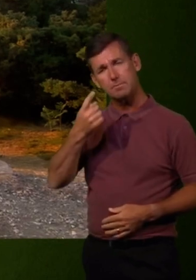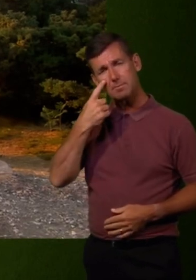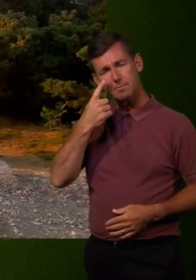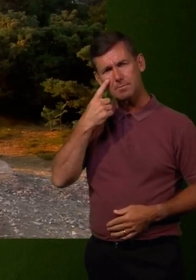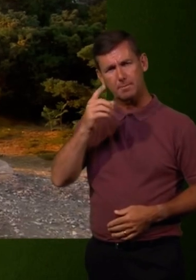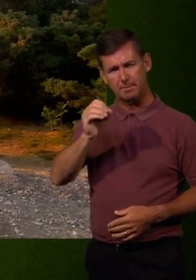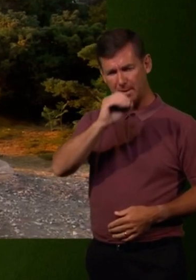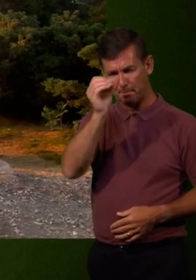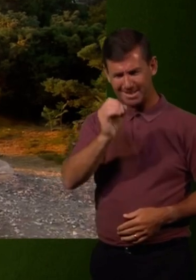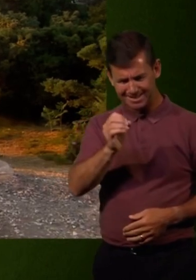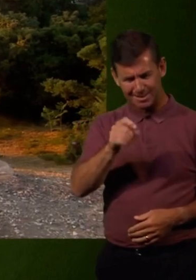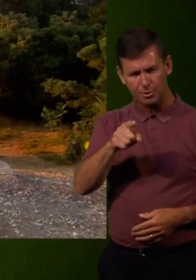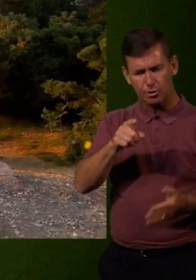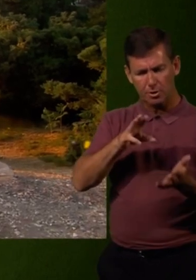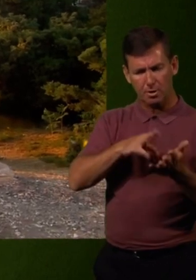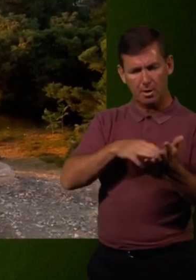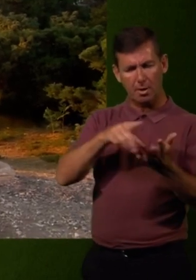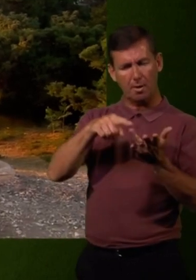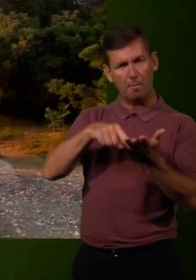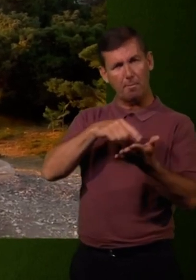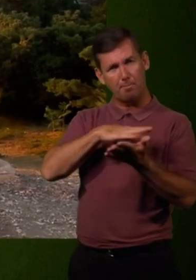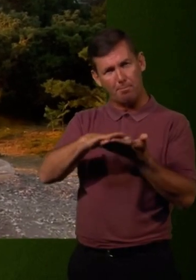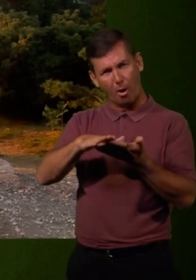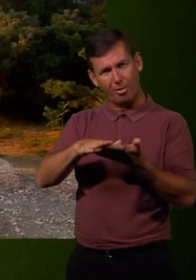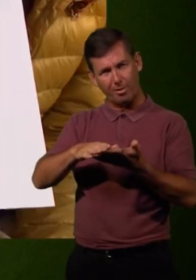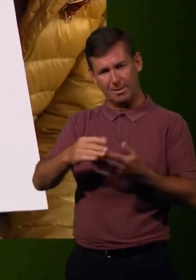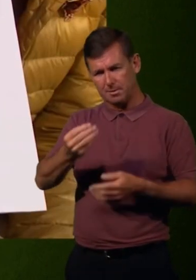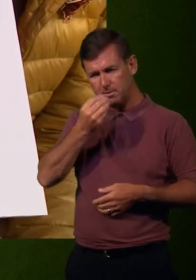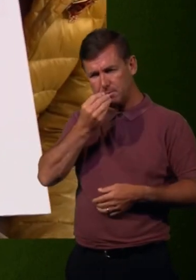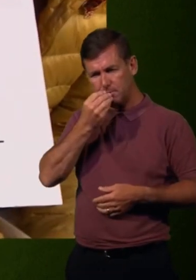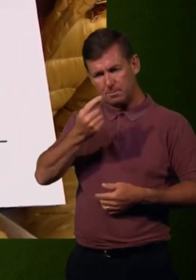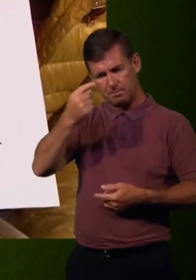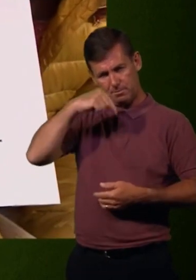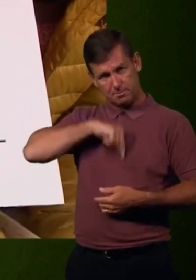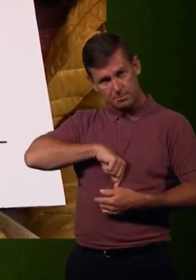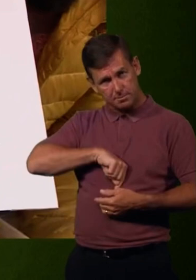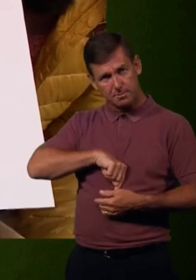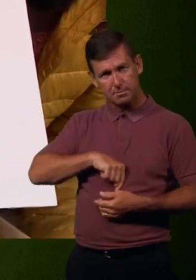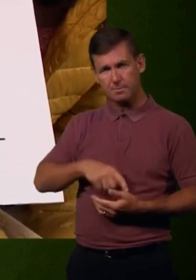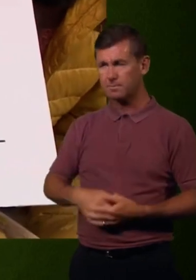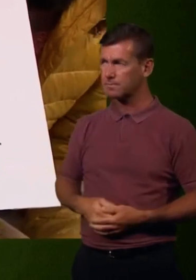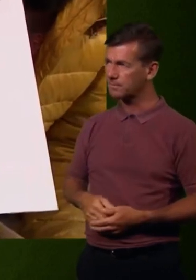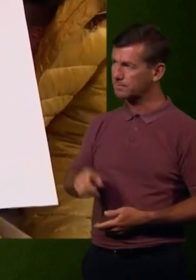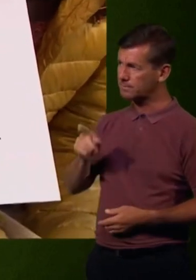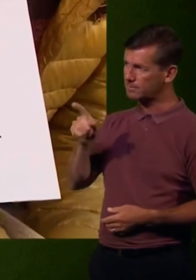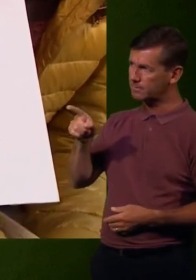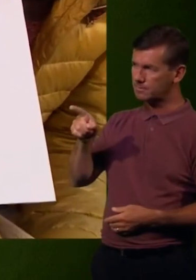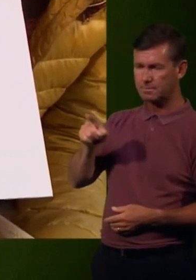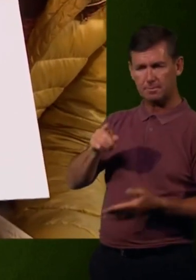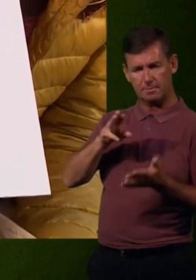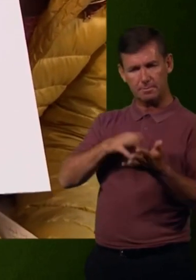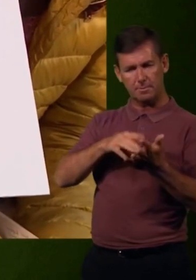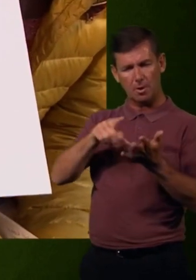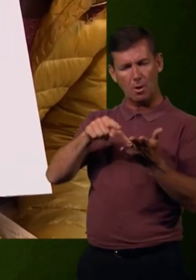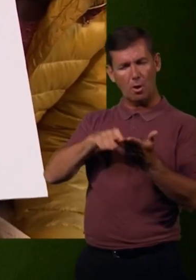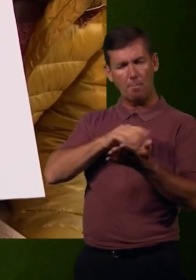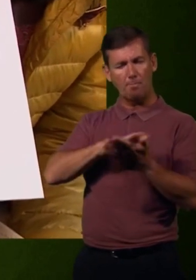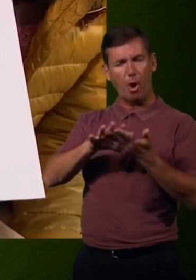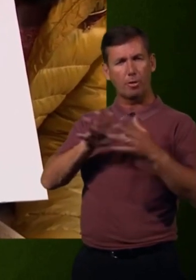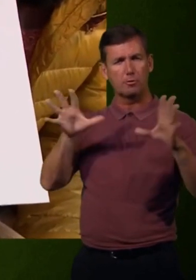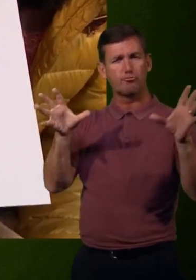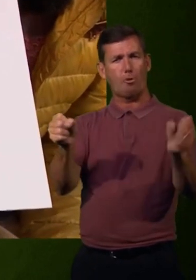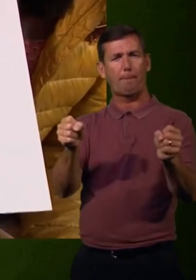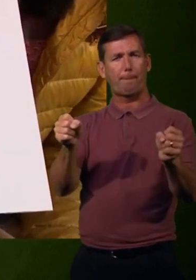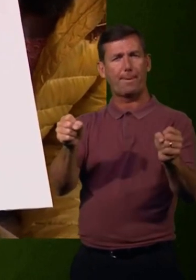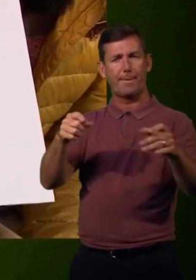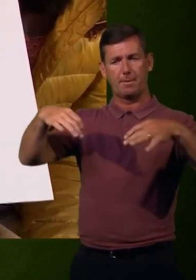those sized moths in the nightjar's diet. So look, here's the moth trap data here. So that's the percentage